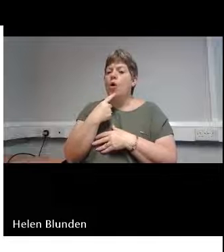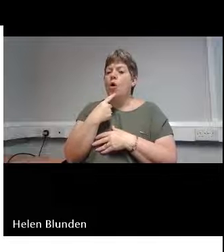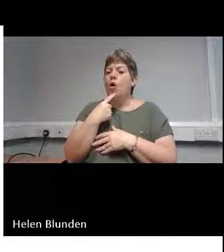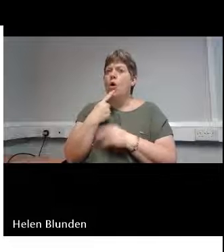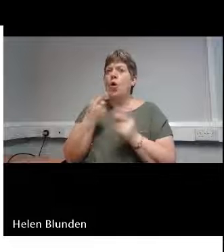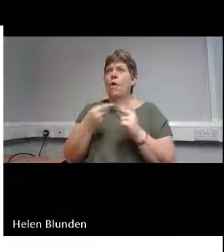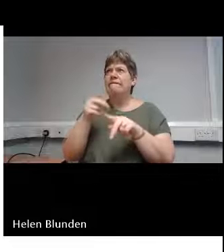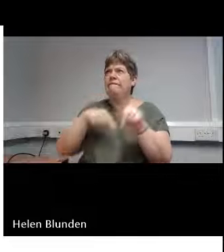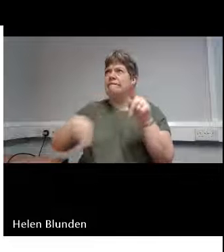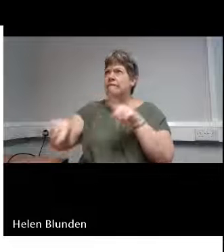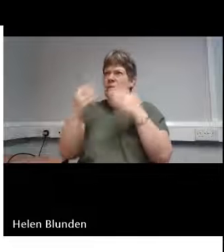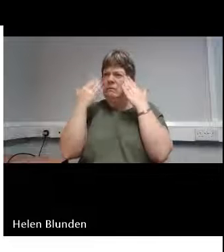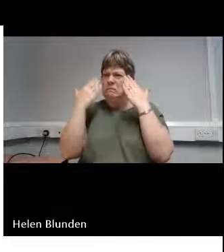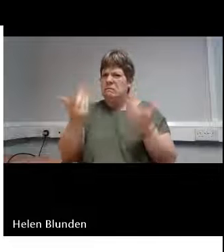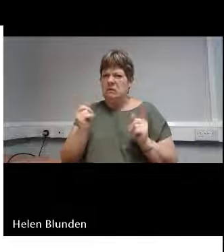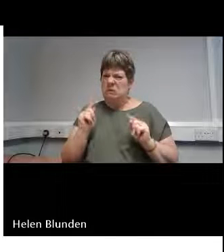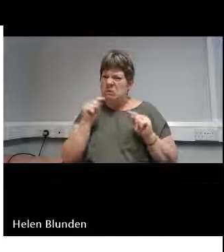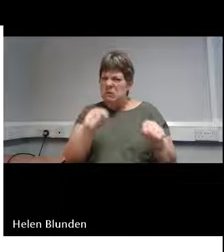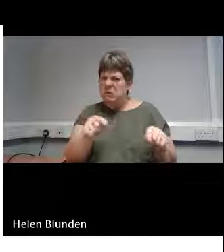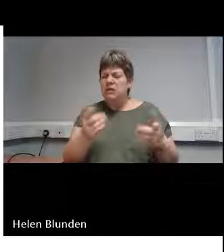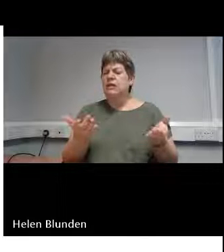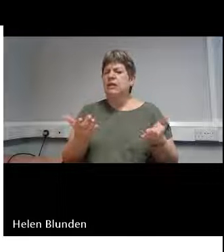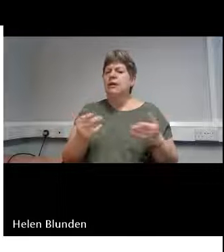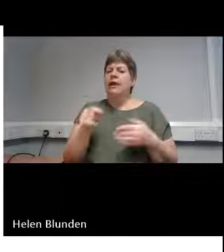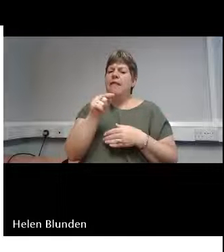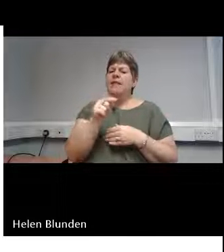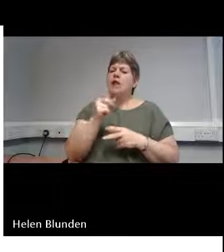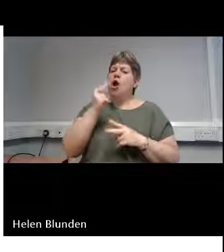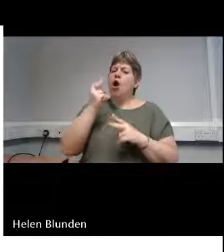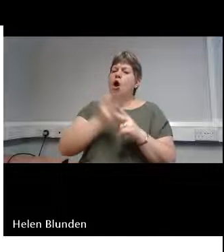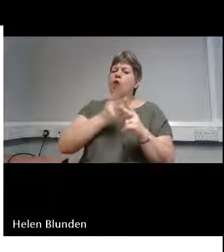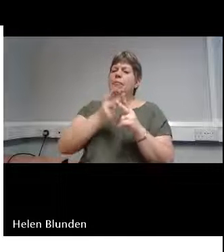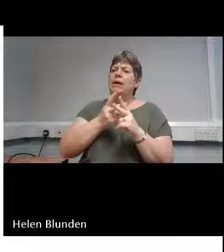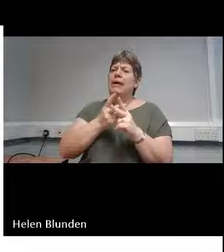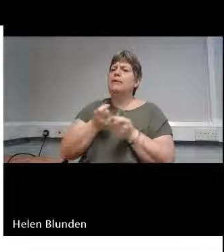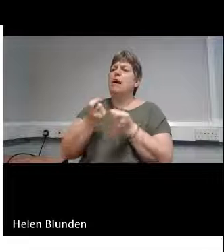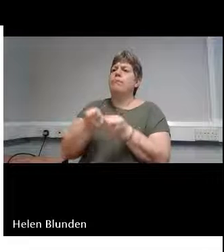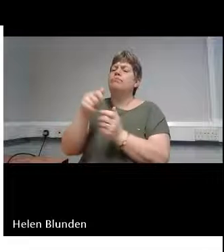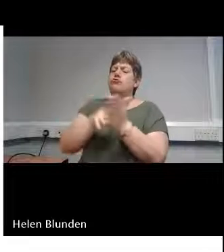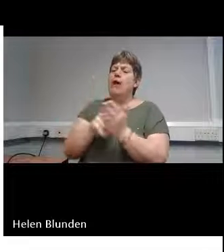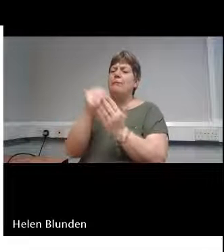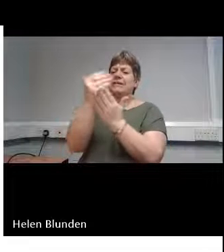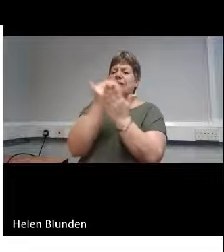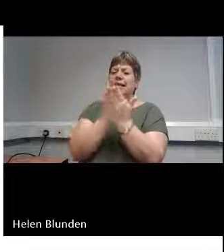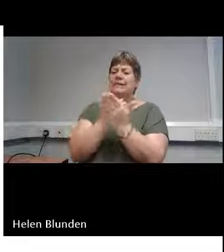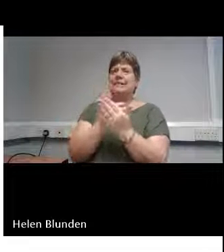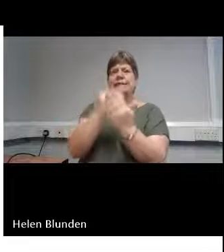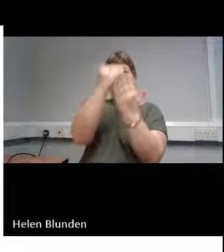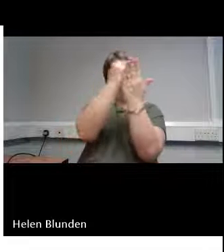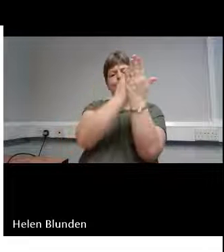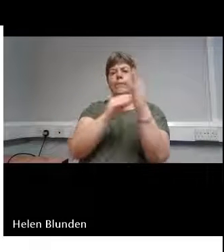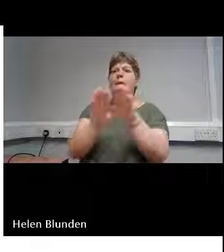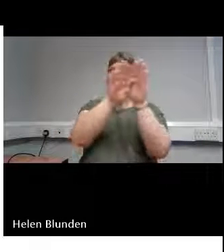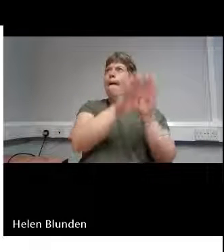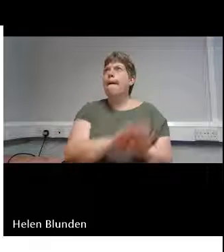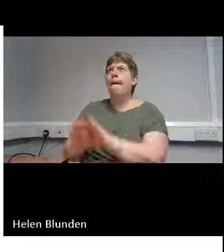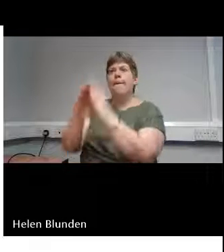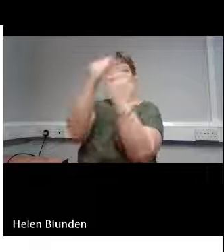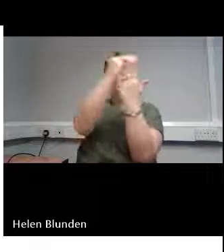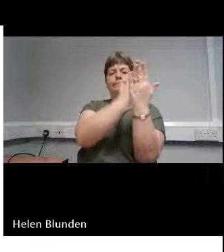doesn't really understand that, it's a repeat prescribing standard. It's a set of common standards that can be adopted by